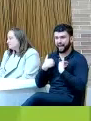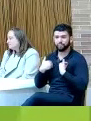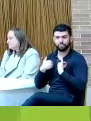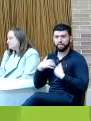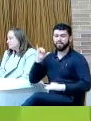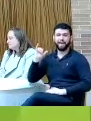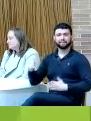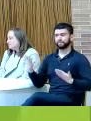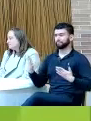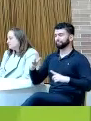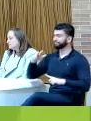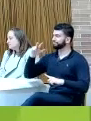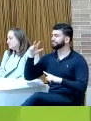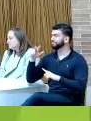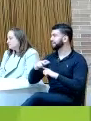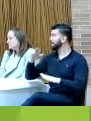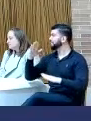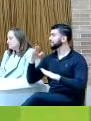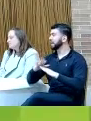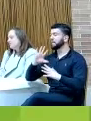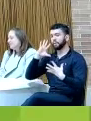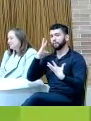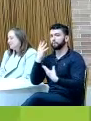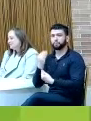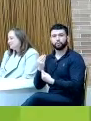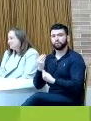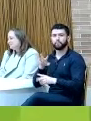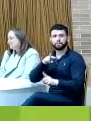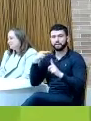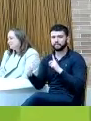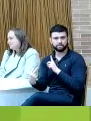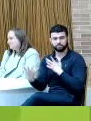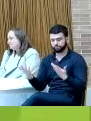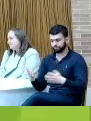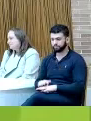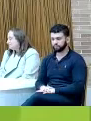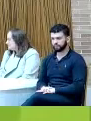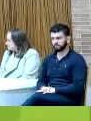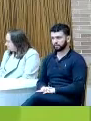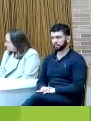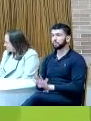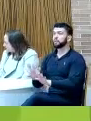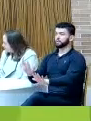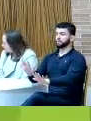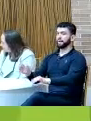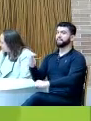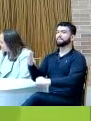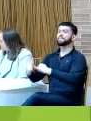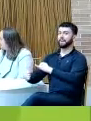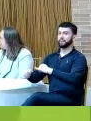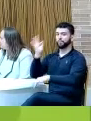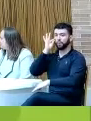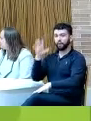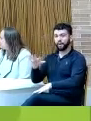beautiful um ending to to a story from a fair housing perspective oh one final thing if